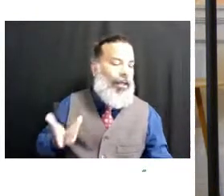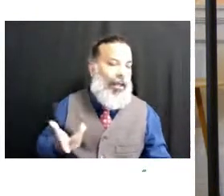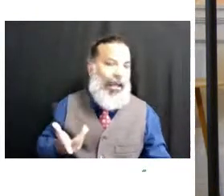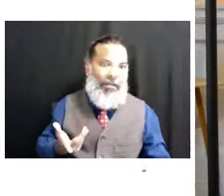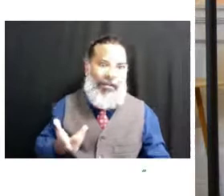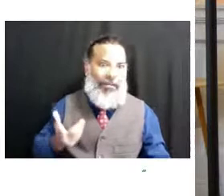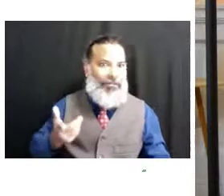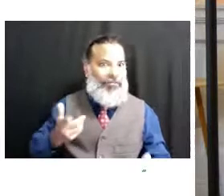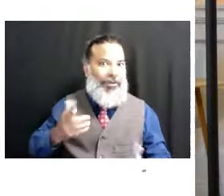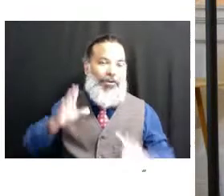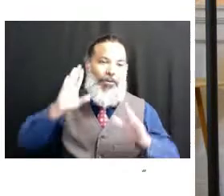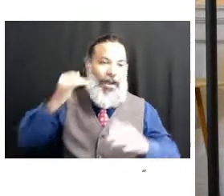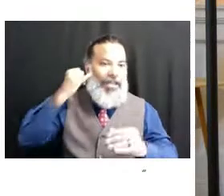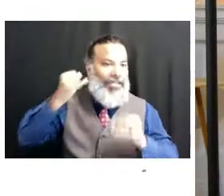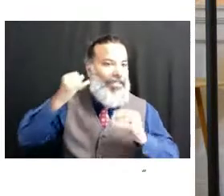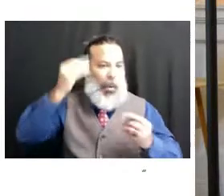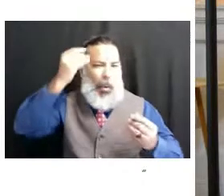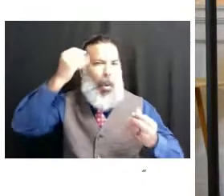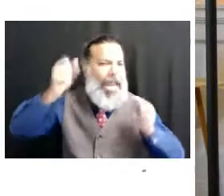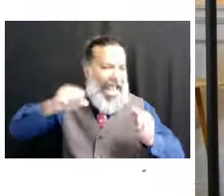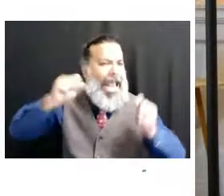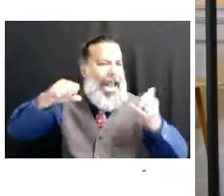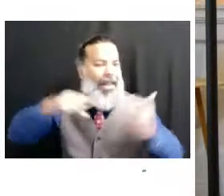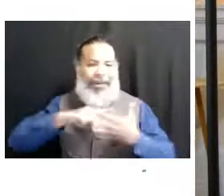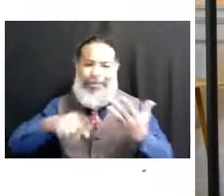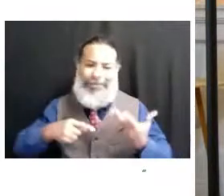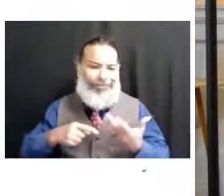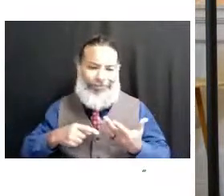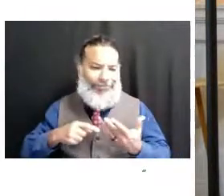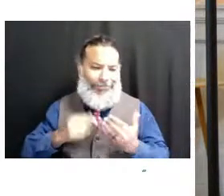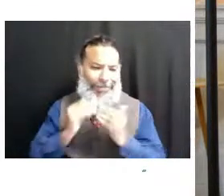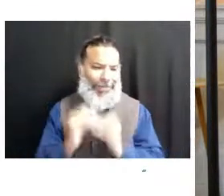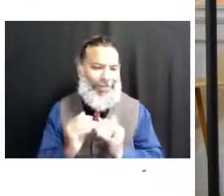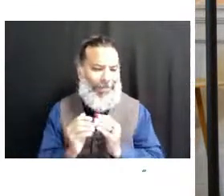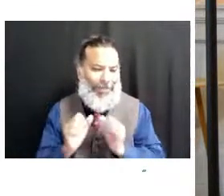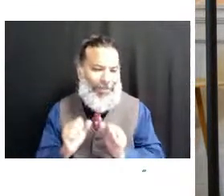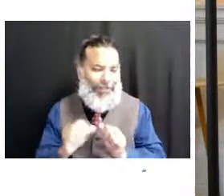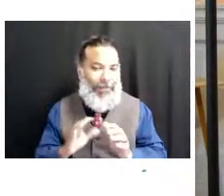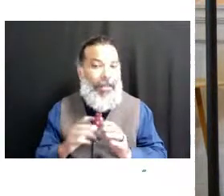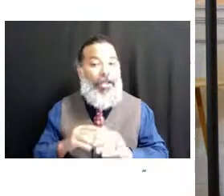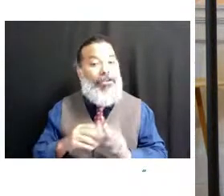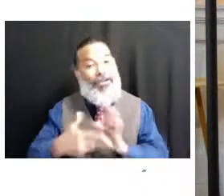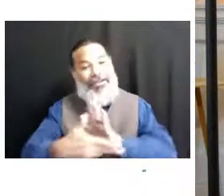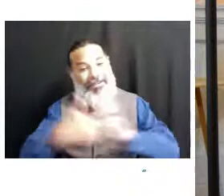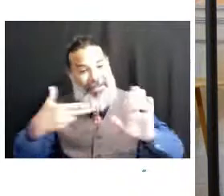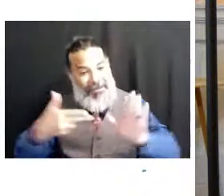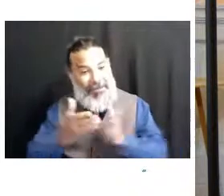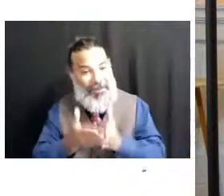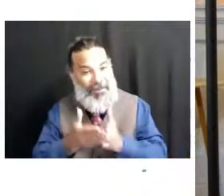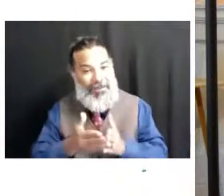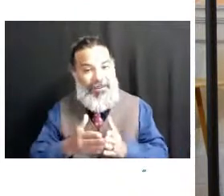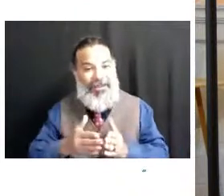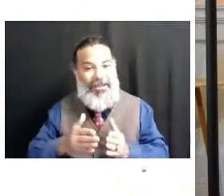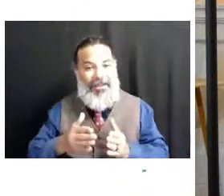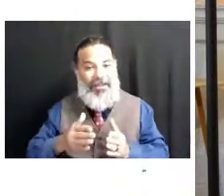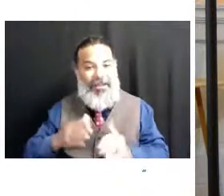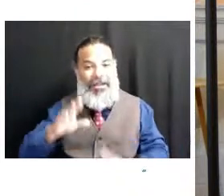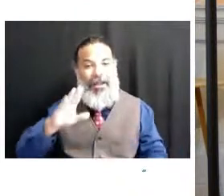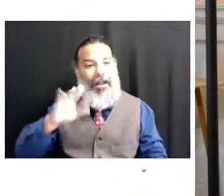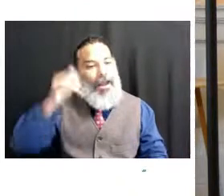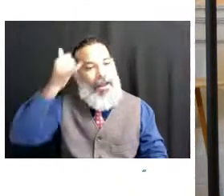ambitious. He names his steamboat, wonderfully, I think, the